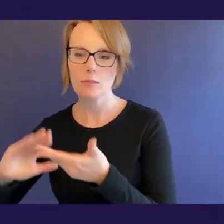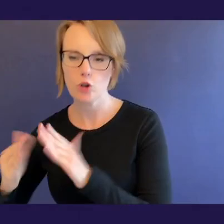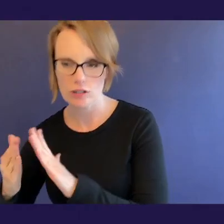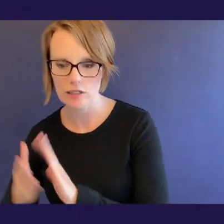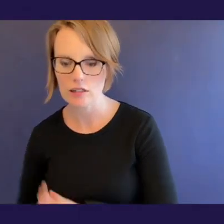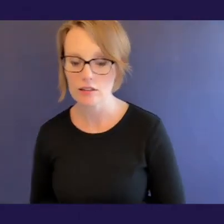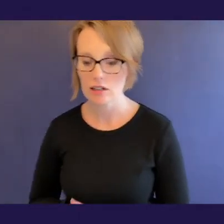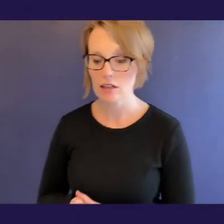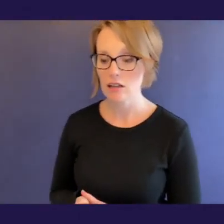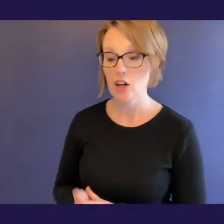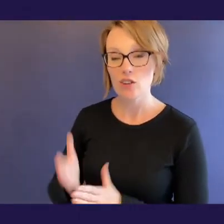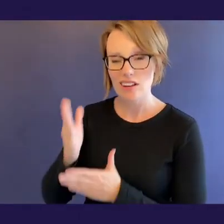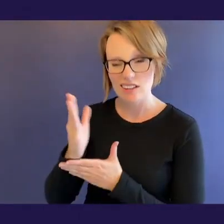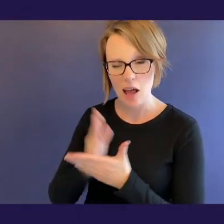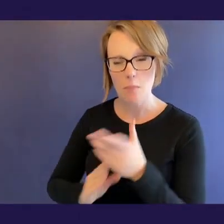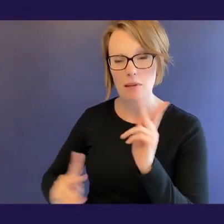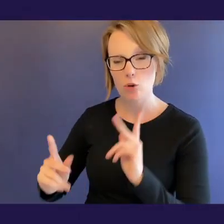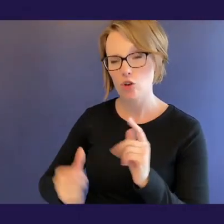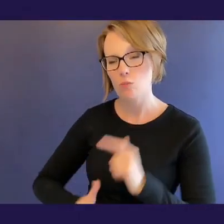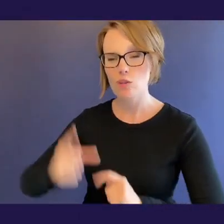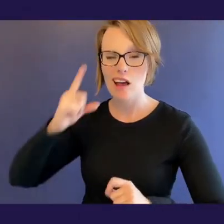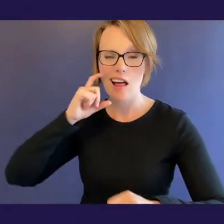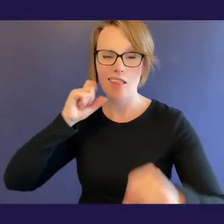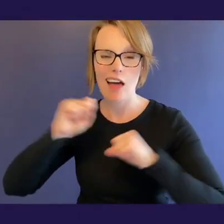about misinformation, the people who are